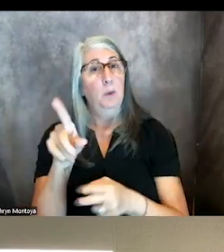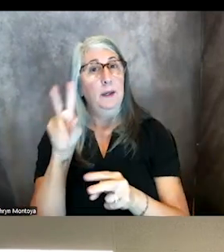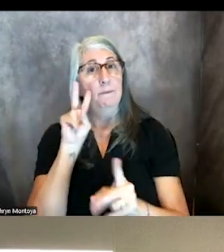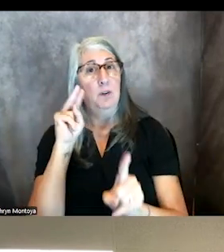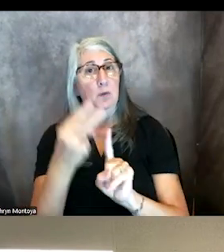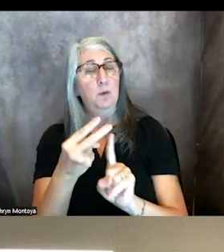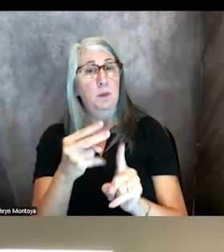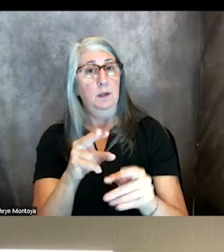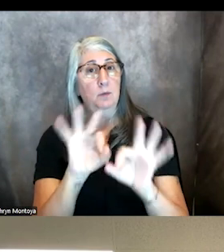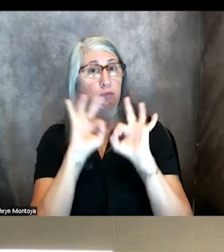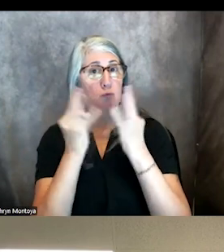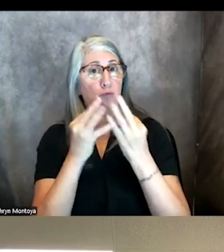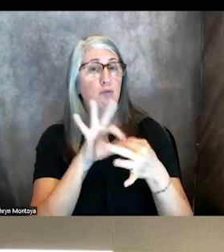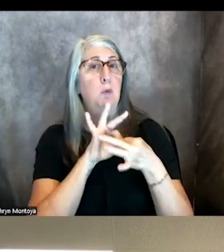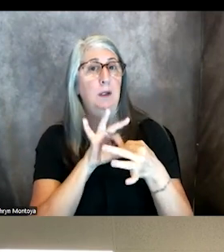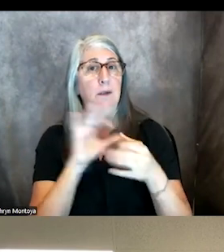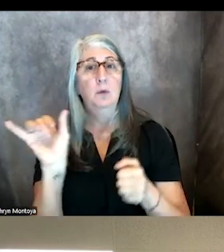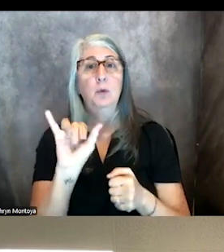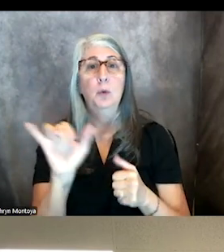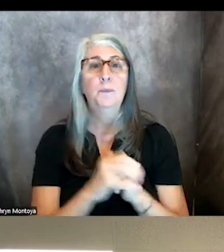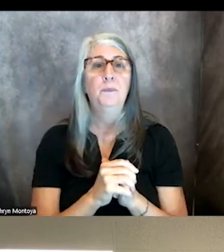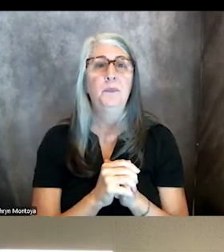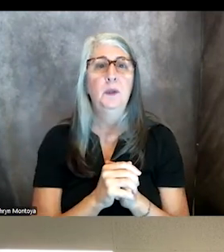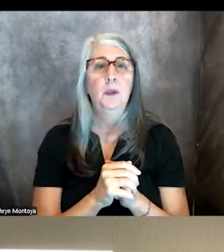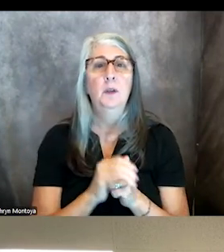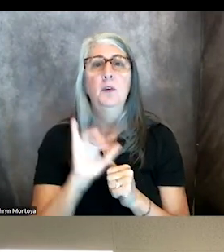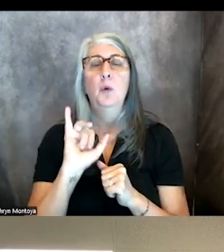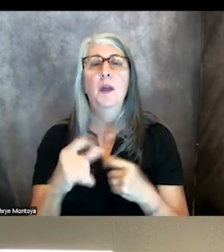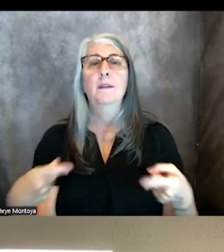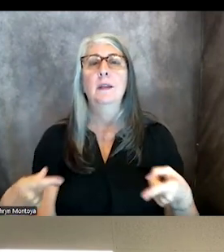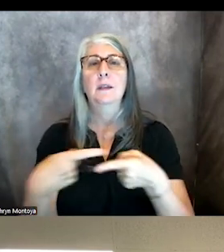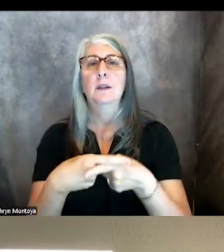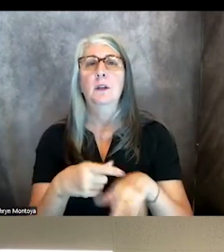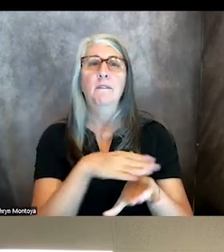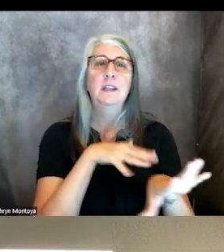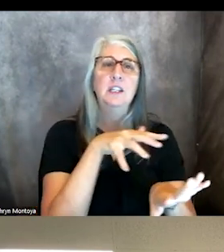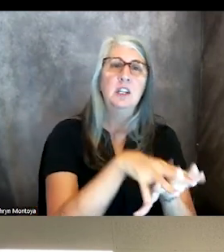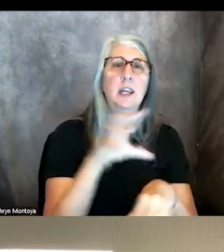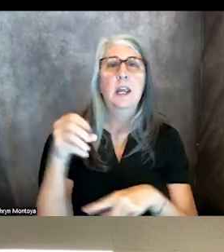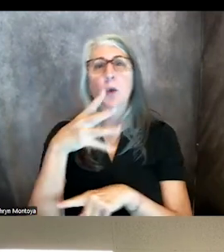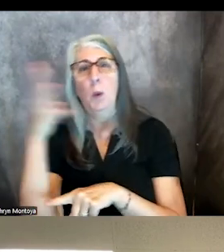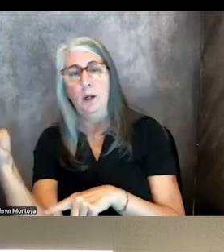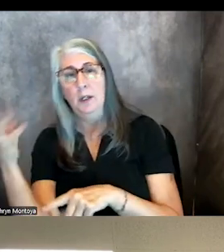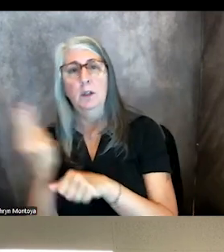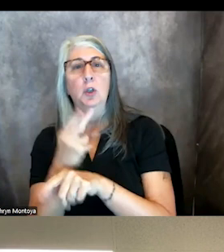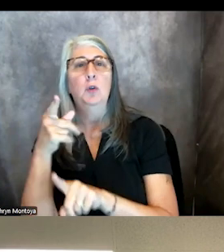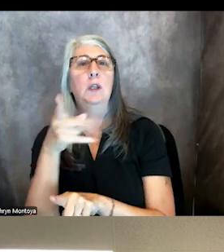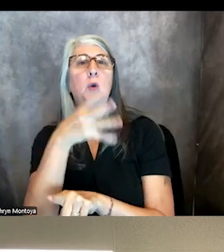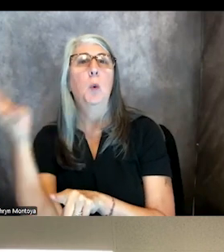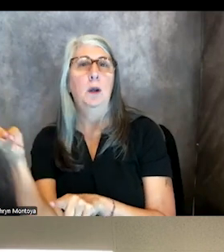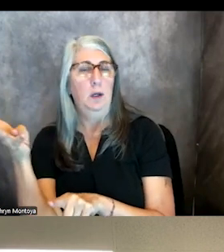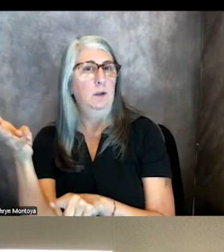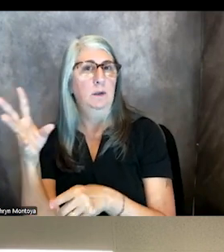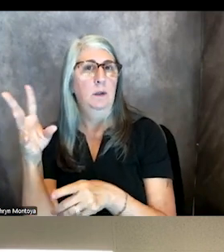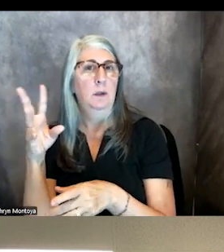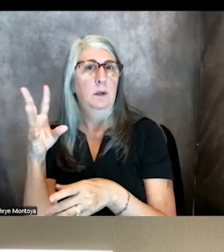here, the topic of the intersection of indigeneity and queerness, and using queerness as a term very